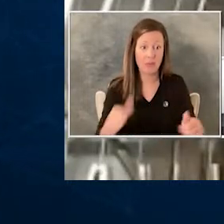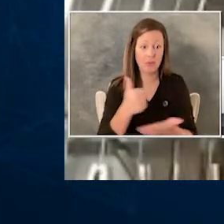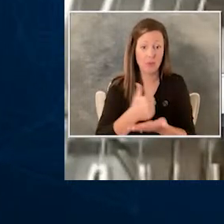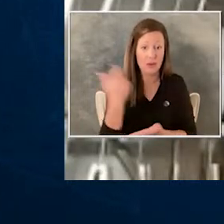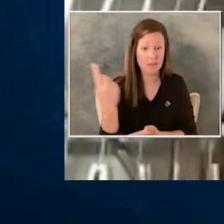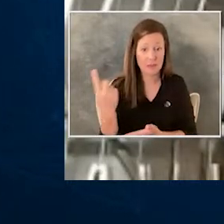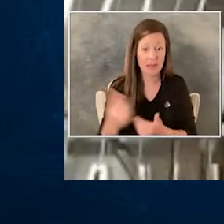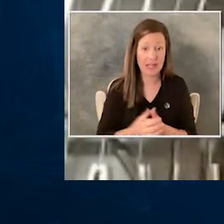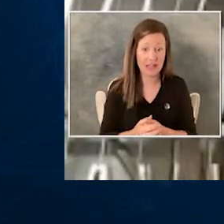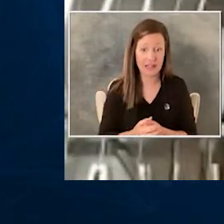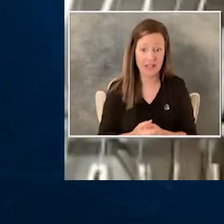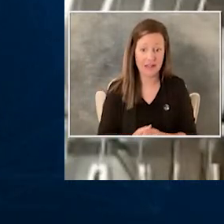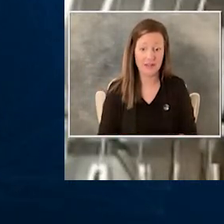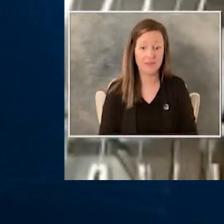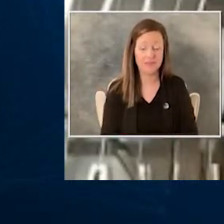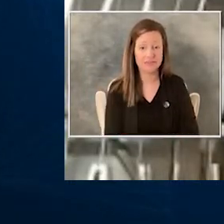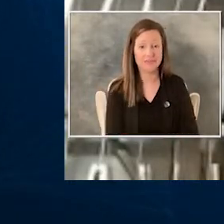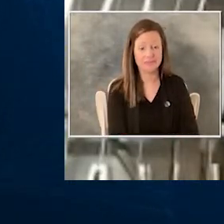So